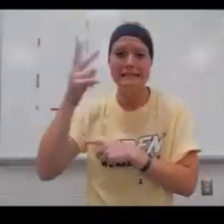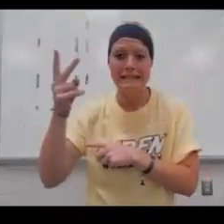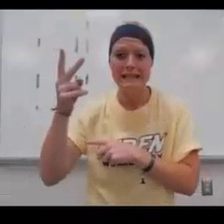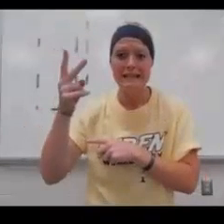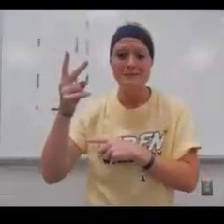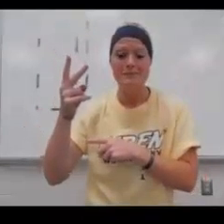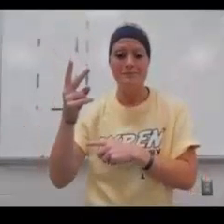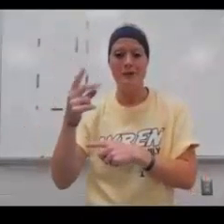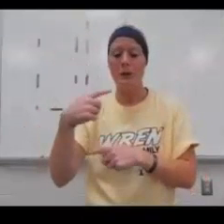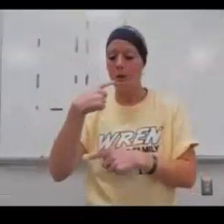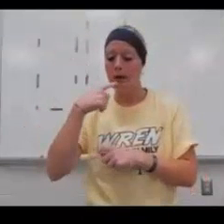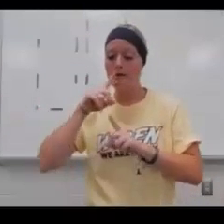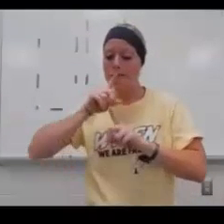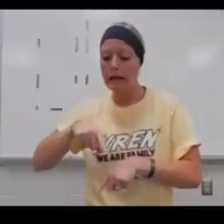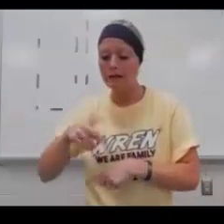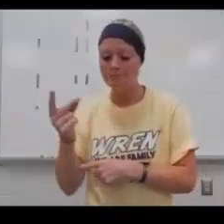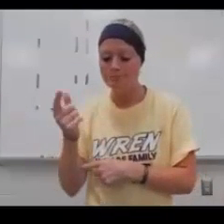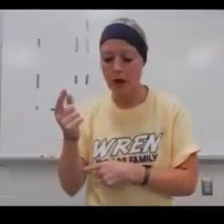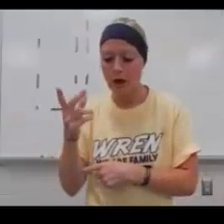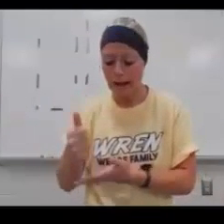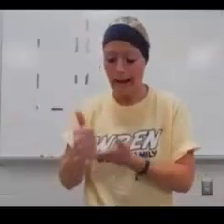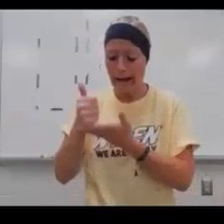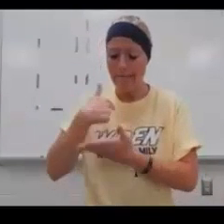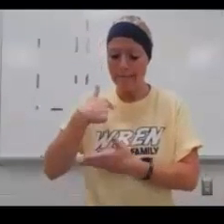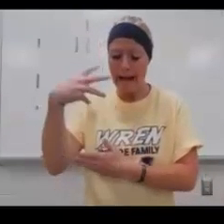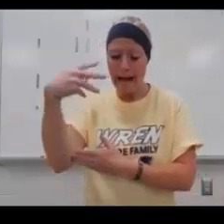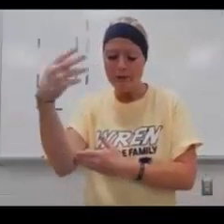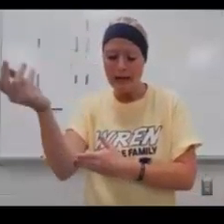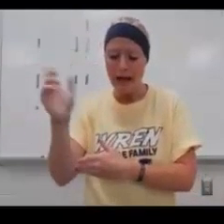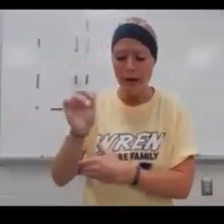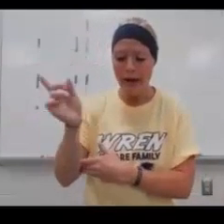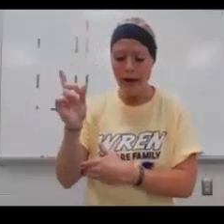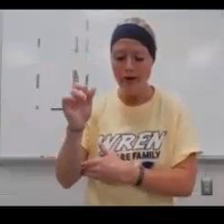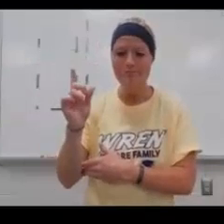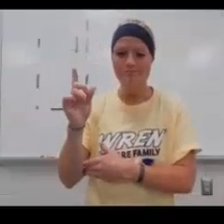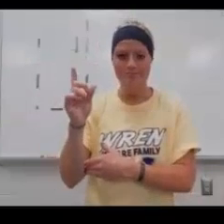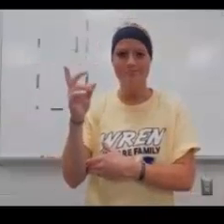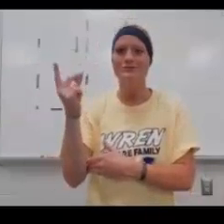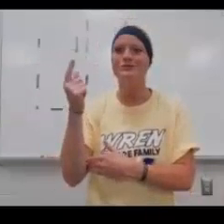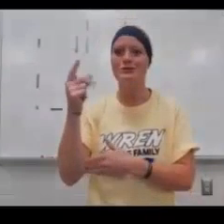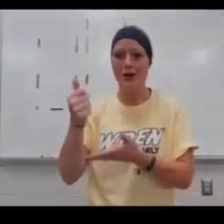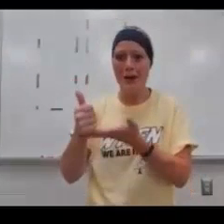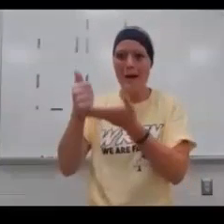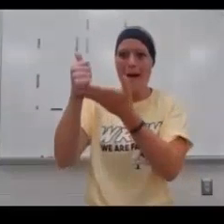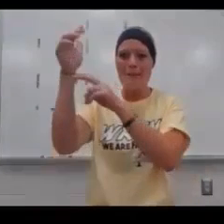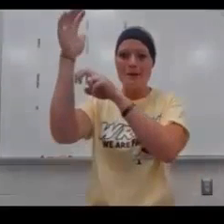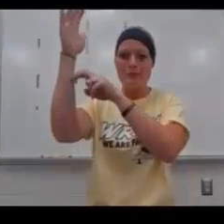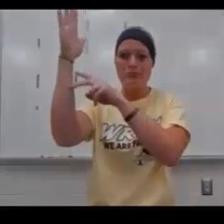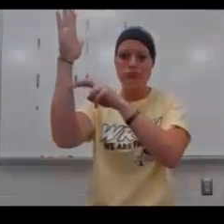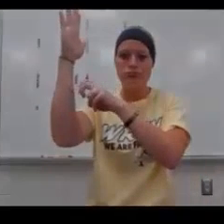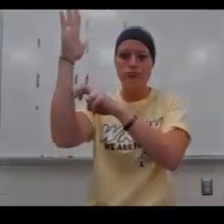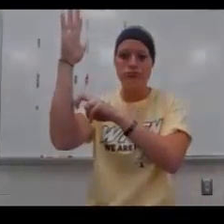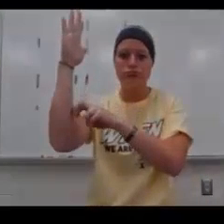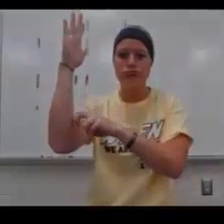and knew he needed to get out of the building, but he couldn't see, so he commanded his dog to help him get